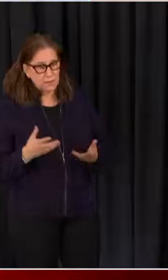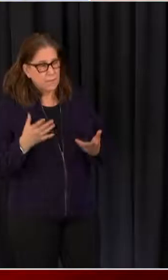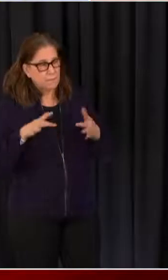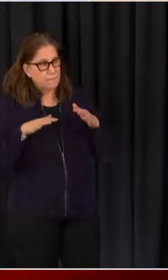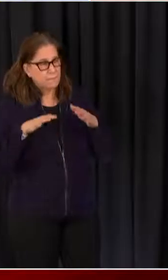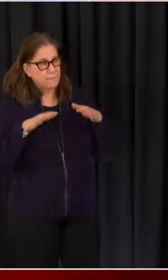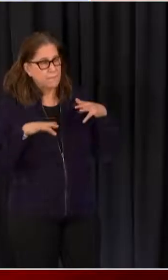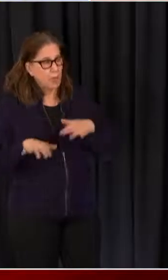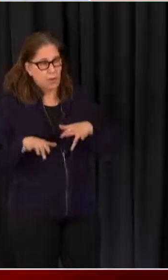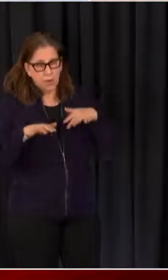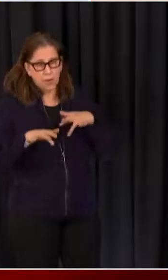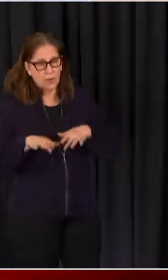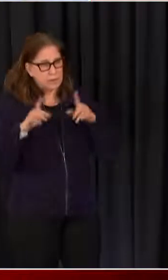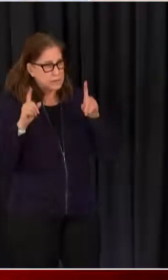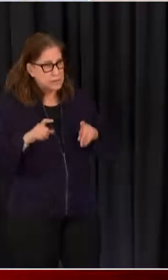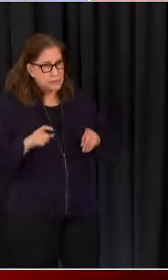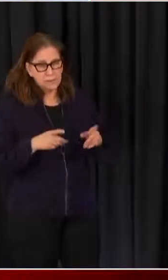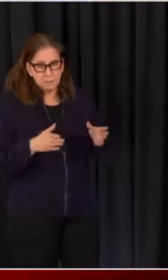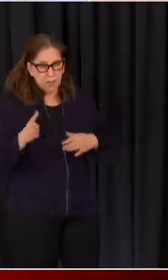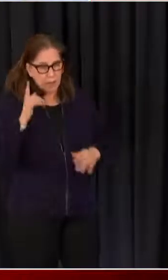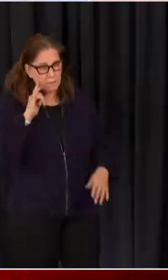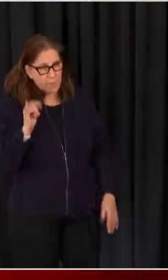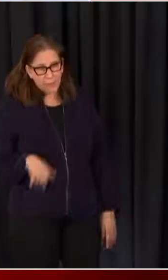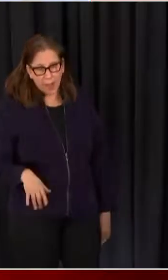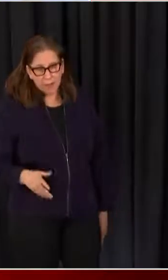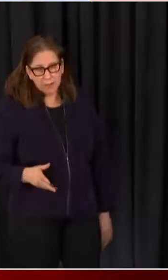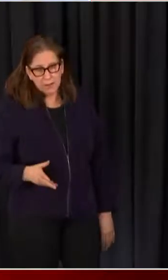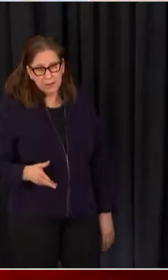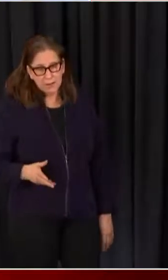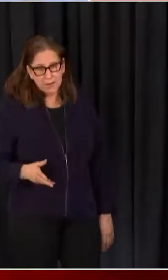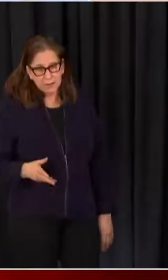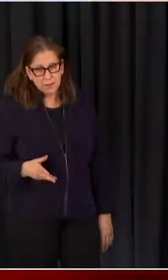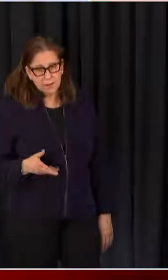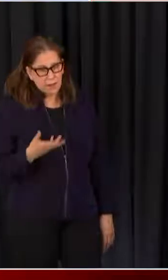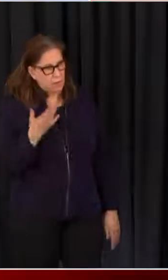done in advance? Was there preparation for that influx that just didn't work?